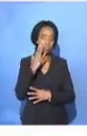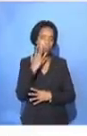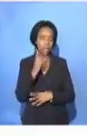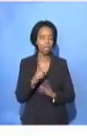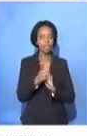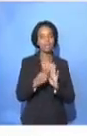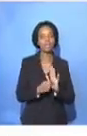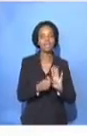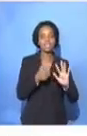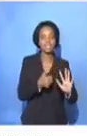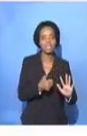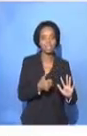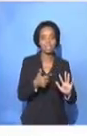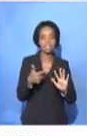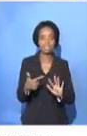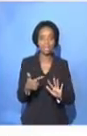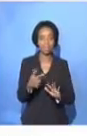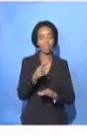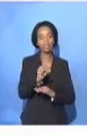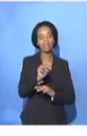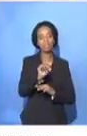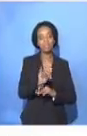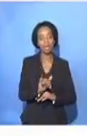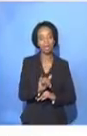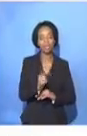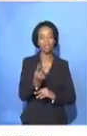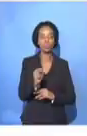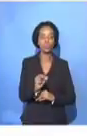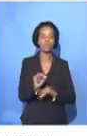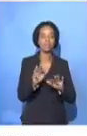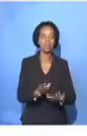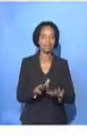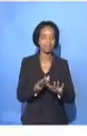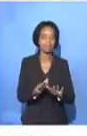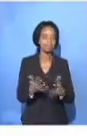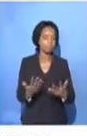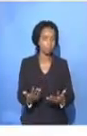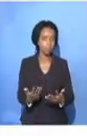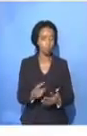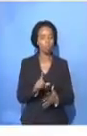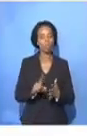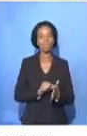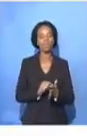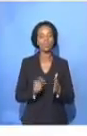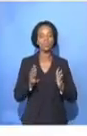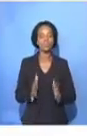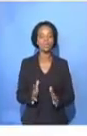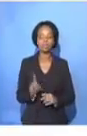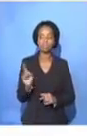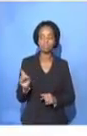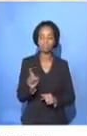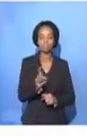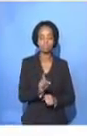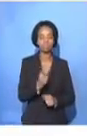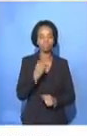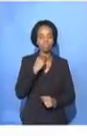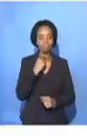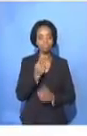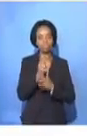May 2019 for voters who were unable to cast their votes on election